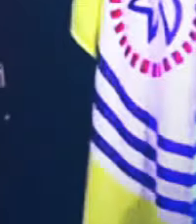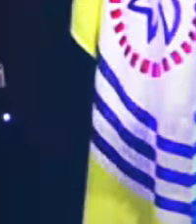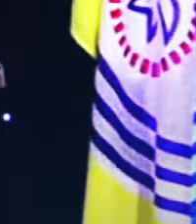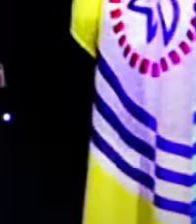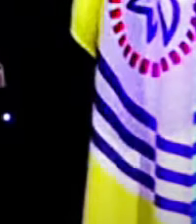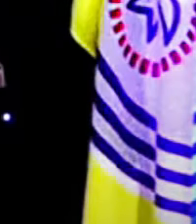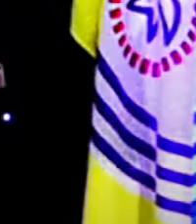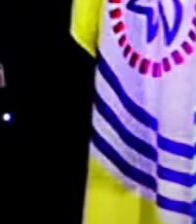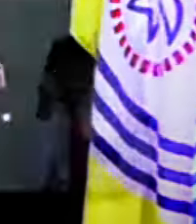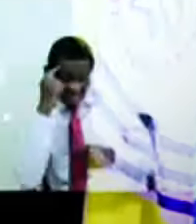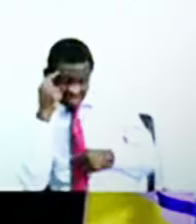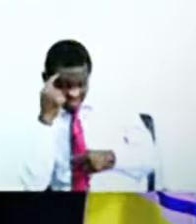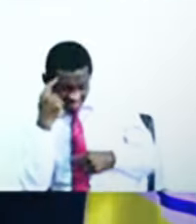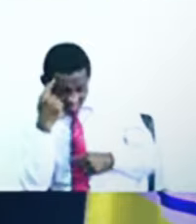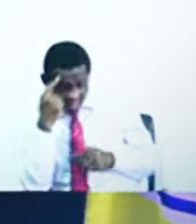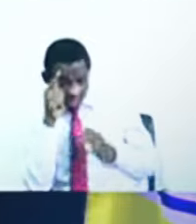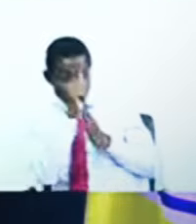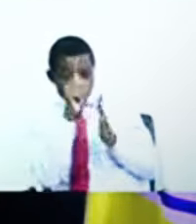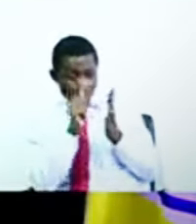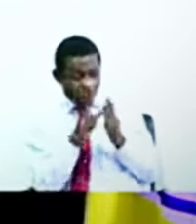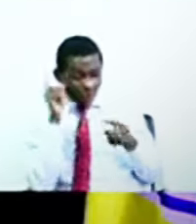his needs.